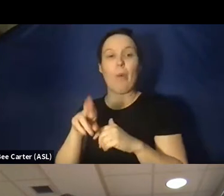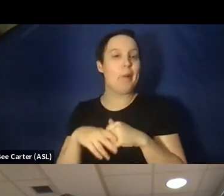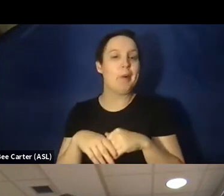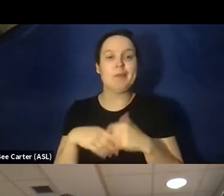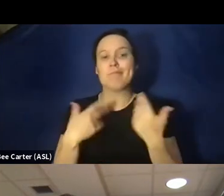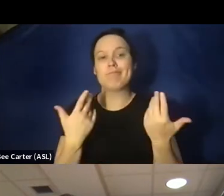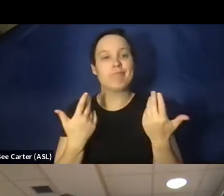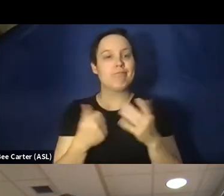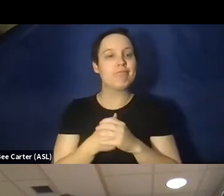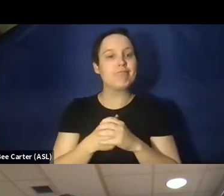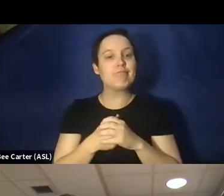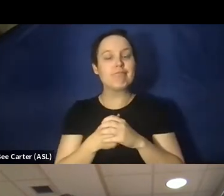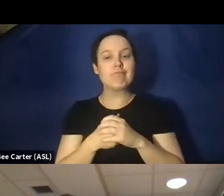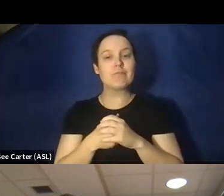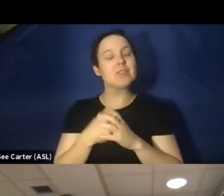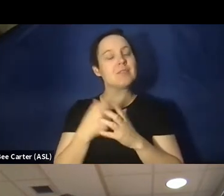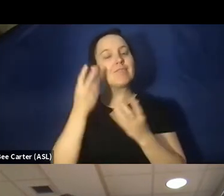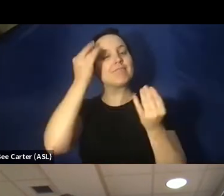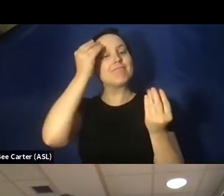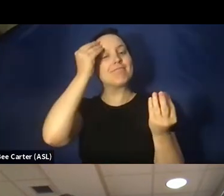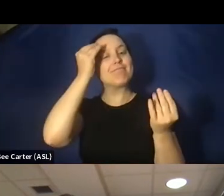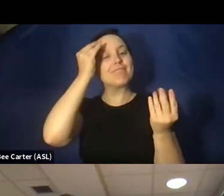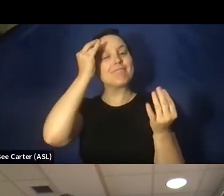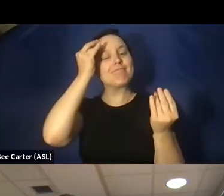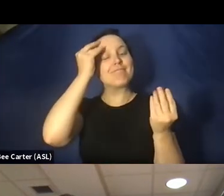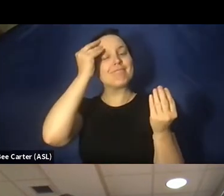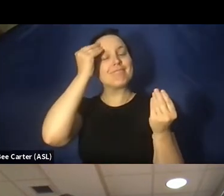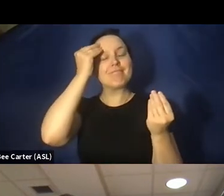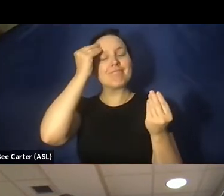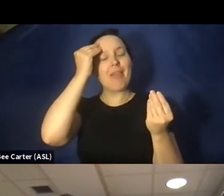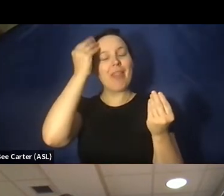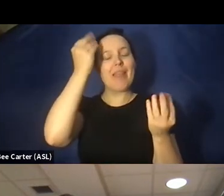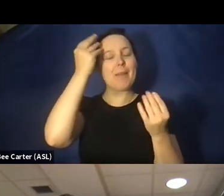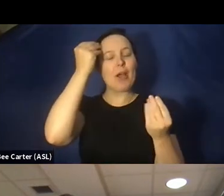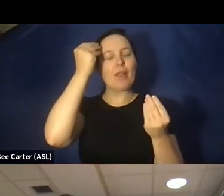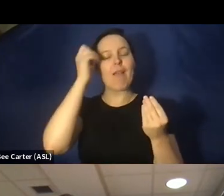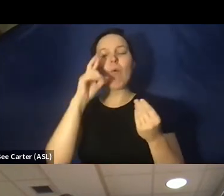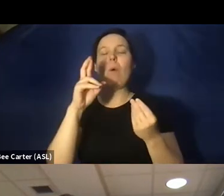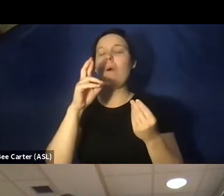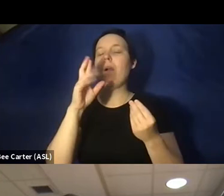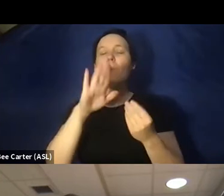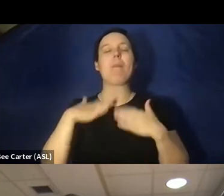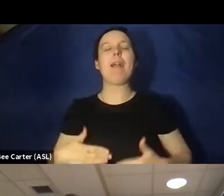you know, hold them in your mouth, hold them in your body.